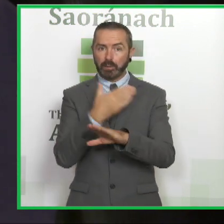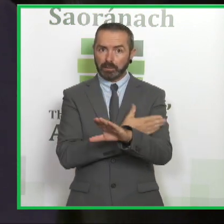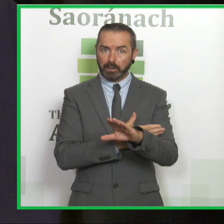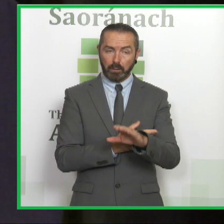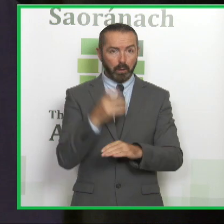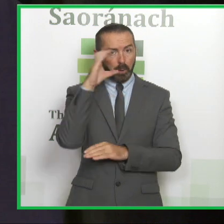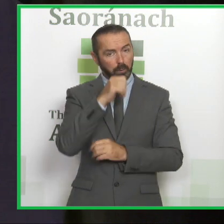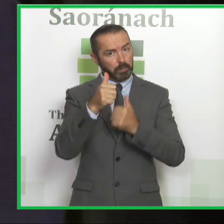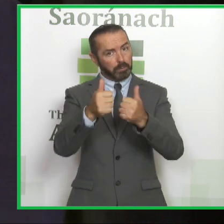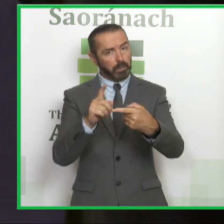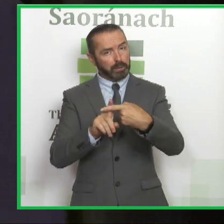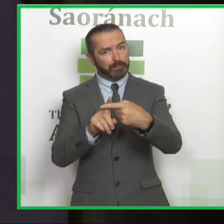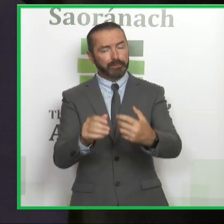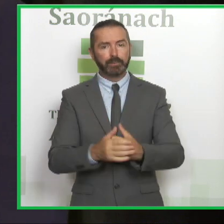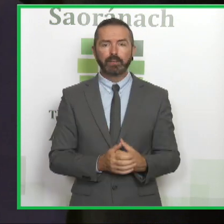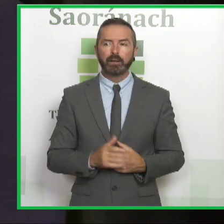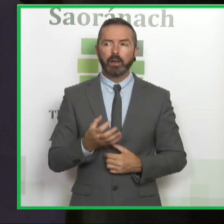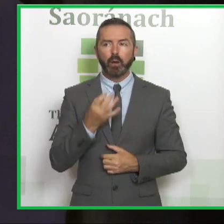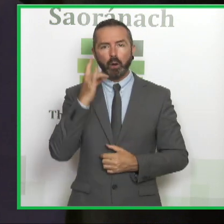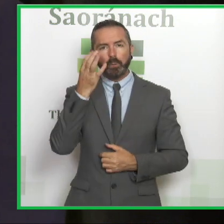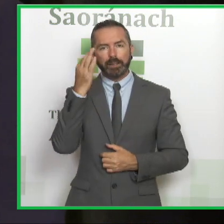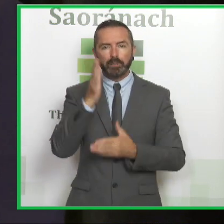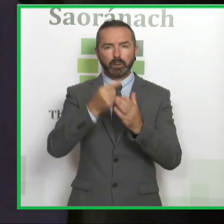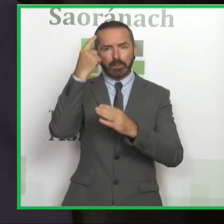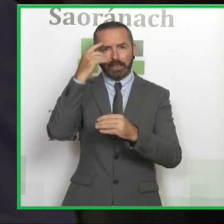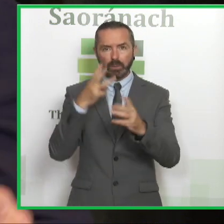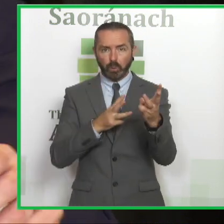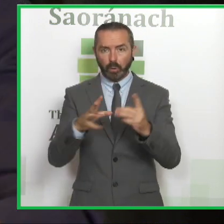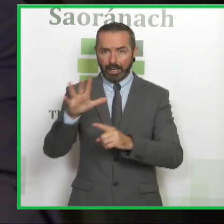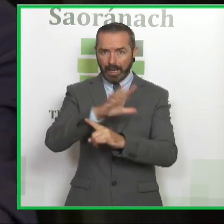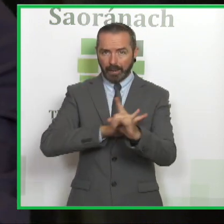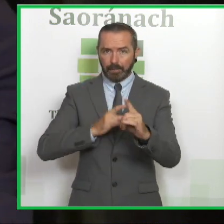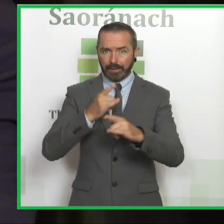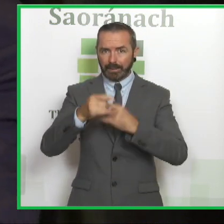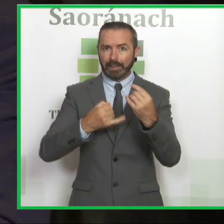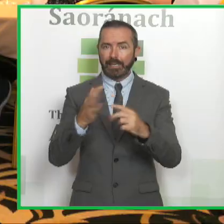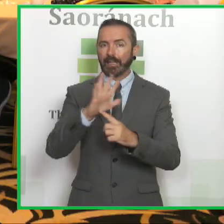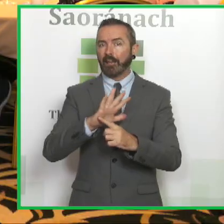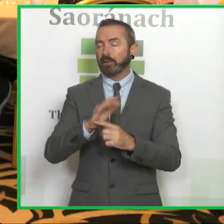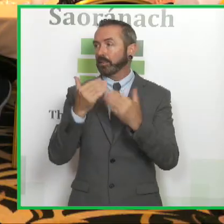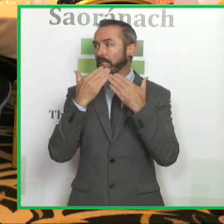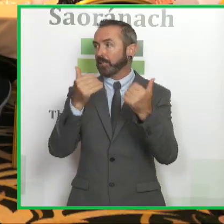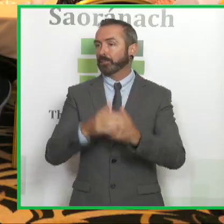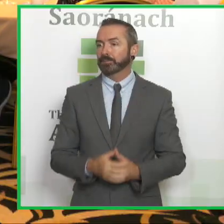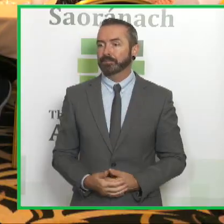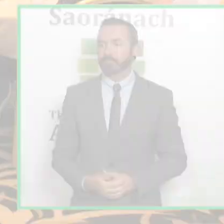results. I hope this gives you at least some sense of the work going on in this area. Thank you. Thank you, Sean.